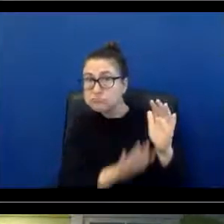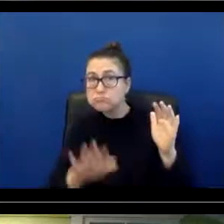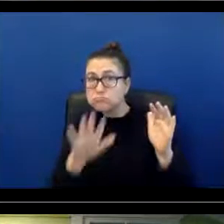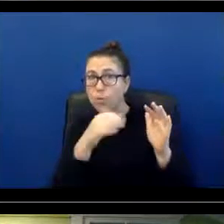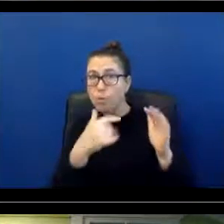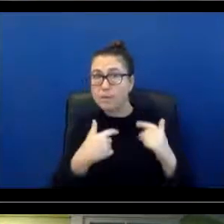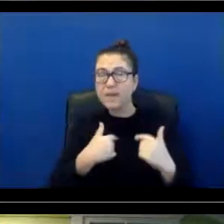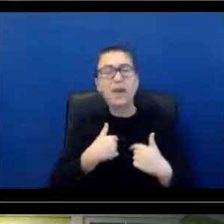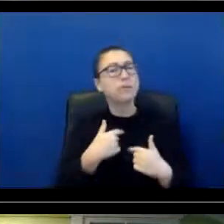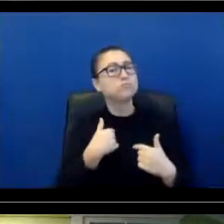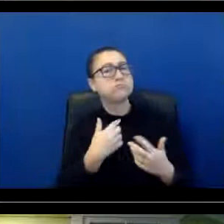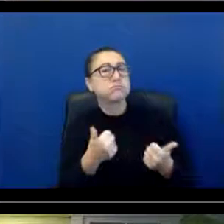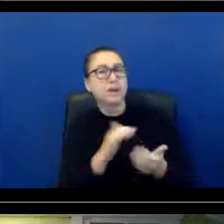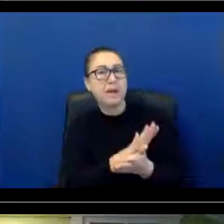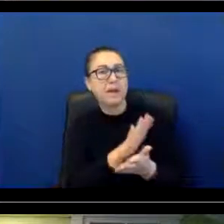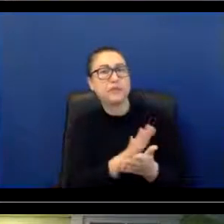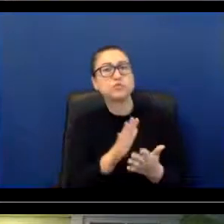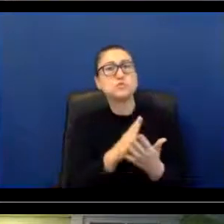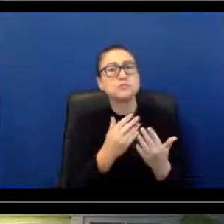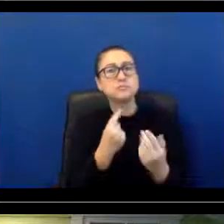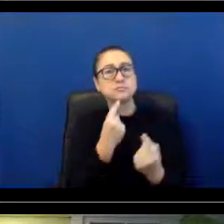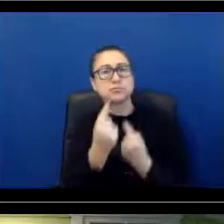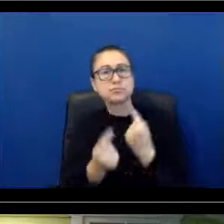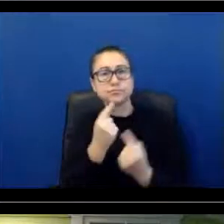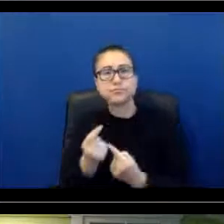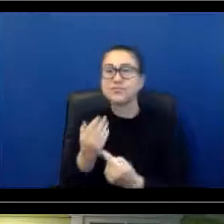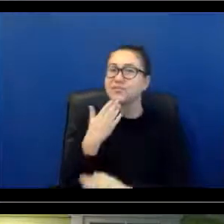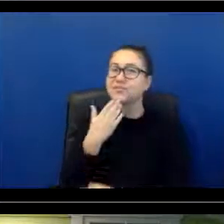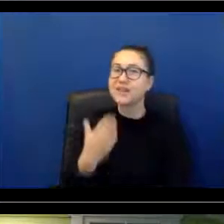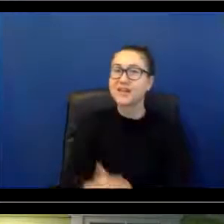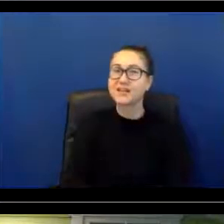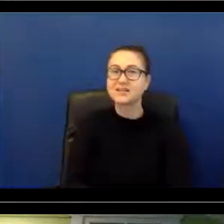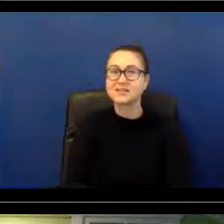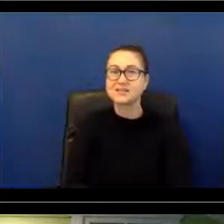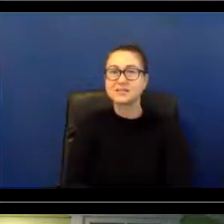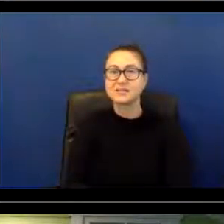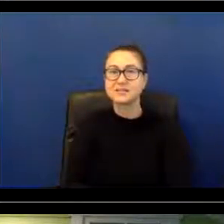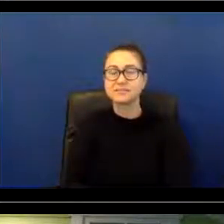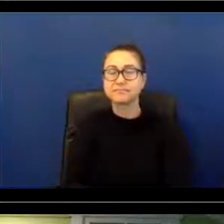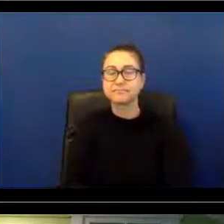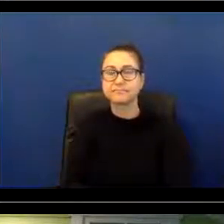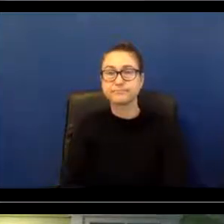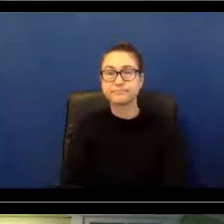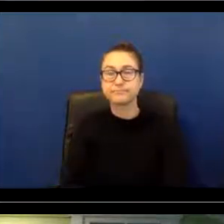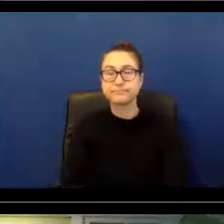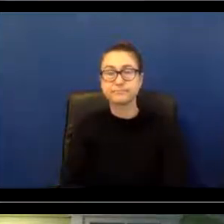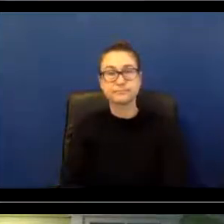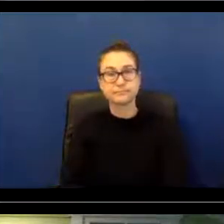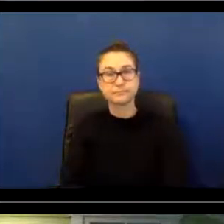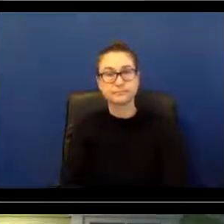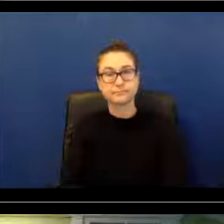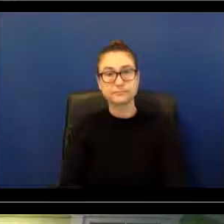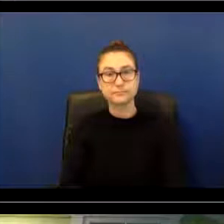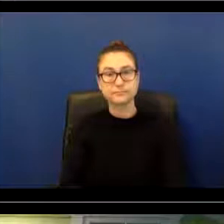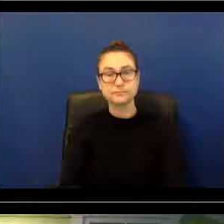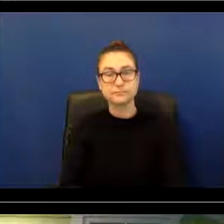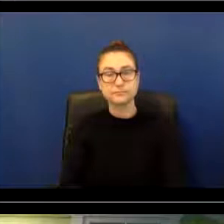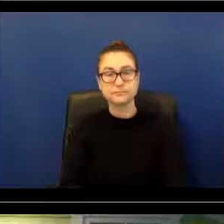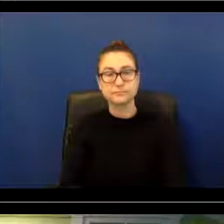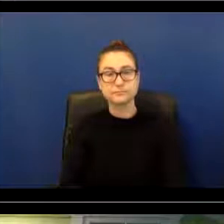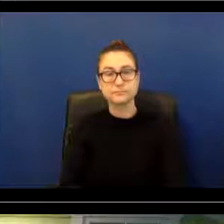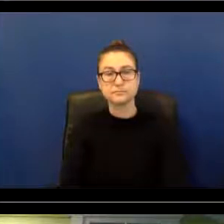I'm happy to go through them. Thanks, Kerry, Bridget. thank you. So These are the neighbour problems